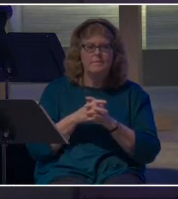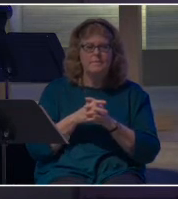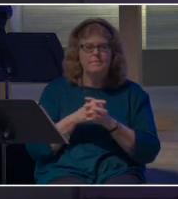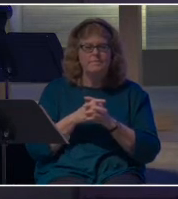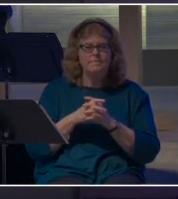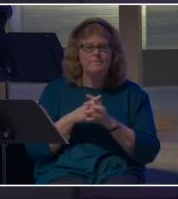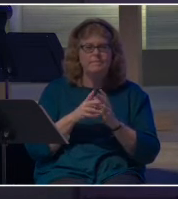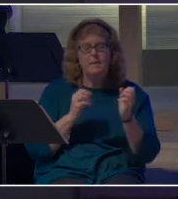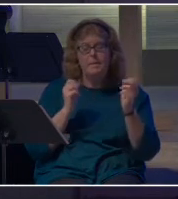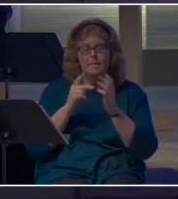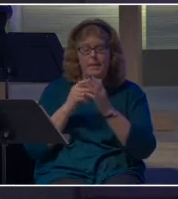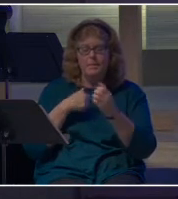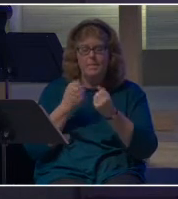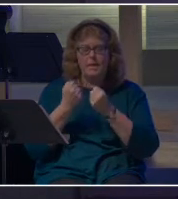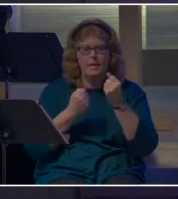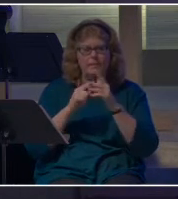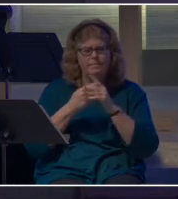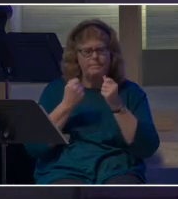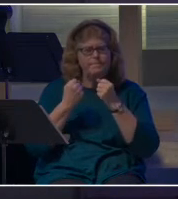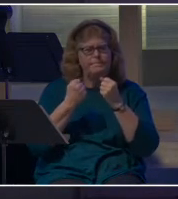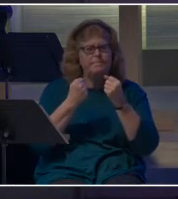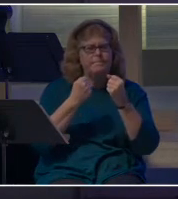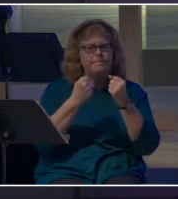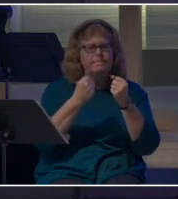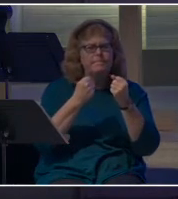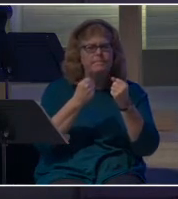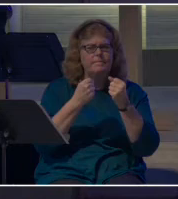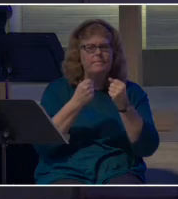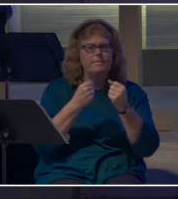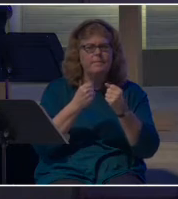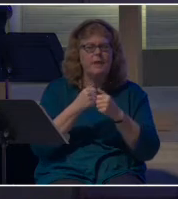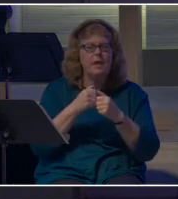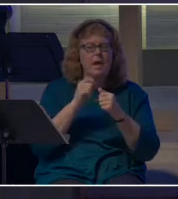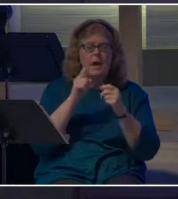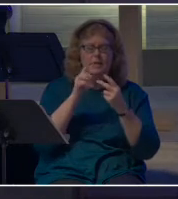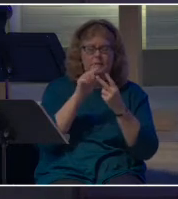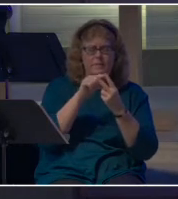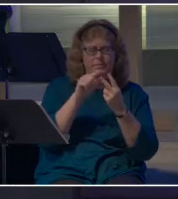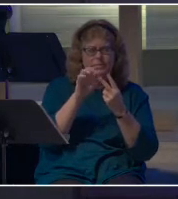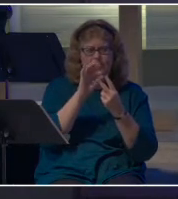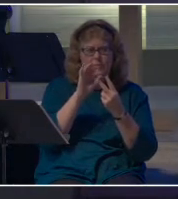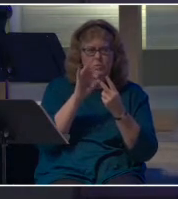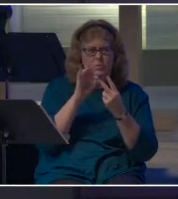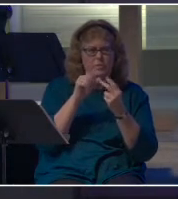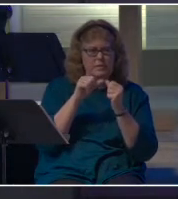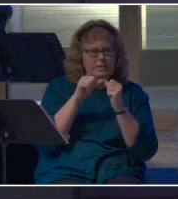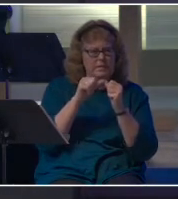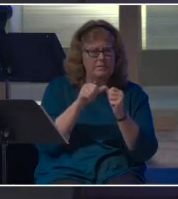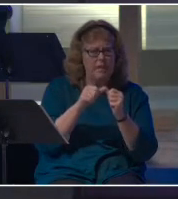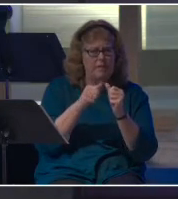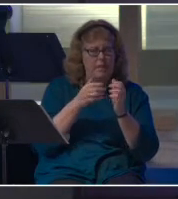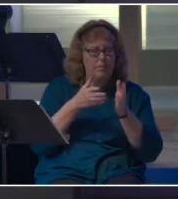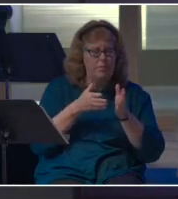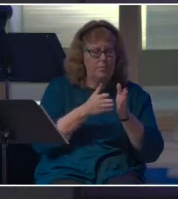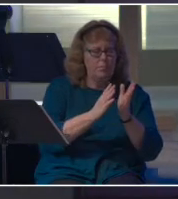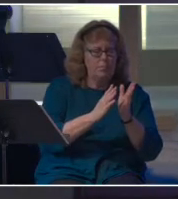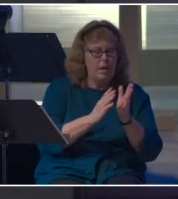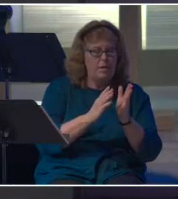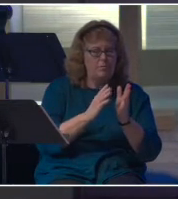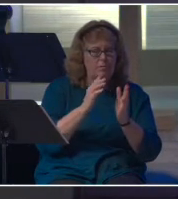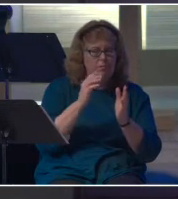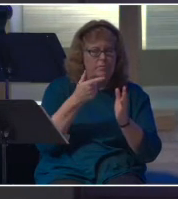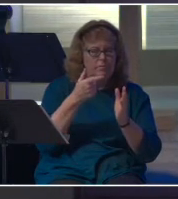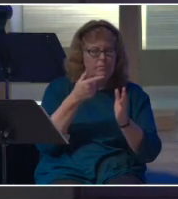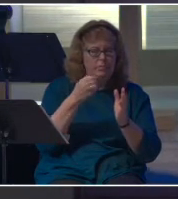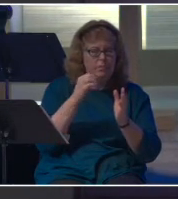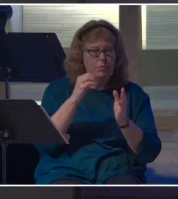And I got back in my car and I started driving. I had a decision to make. I could either continue to go on the route that Google had me